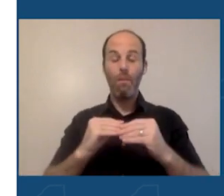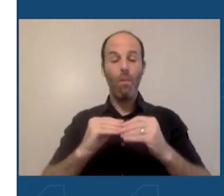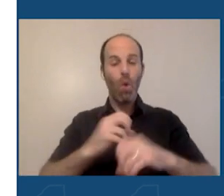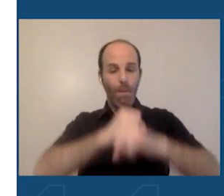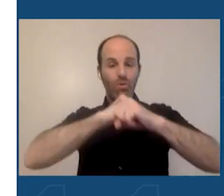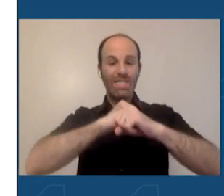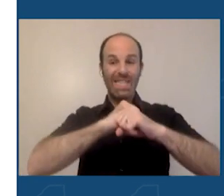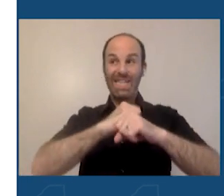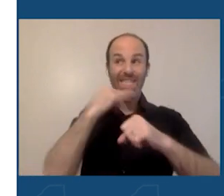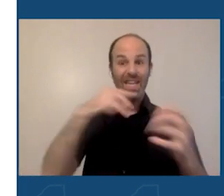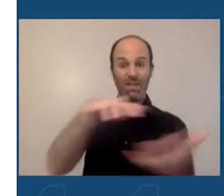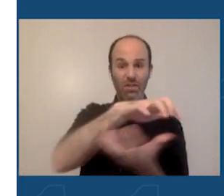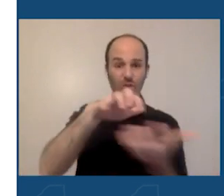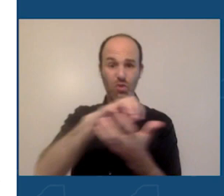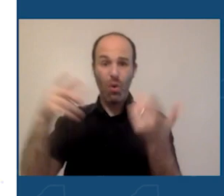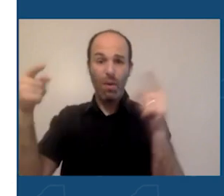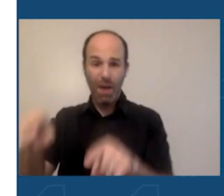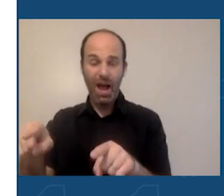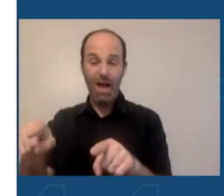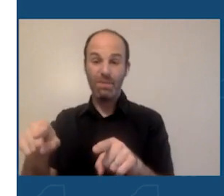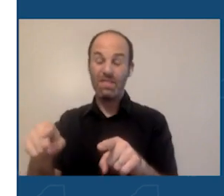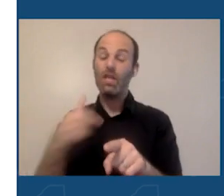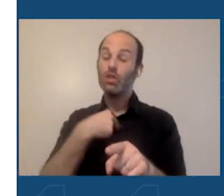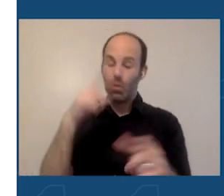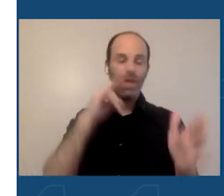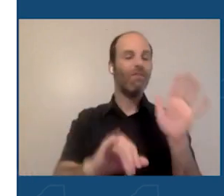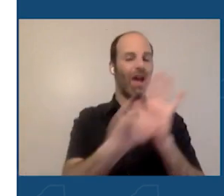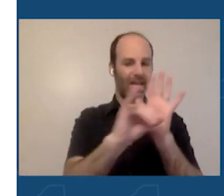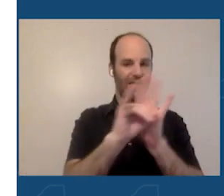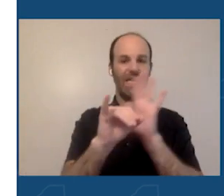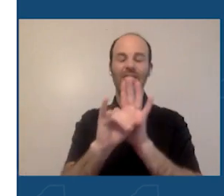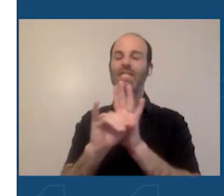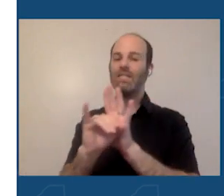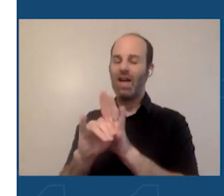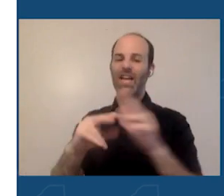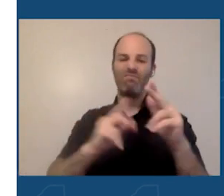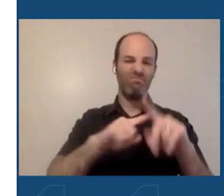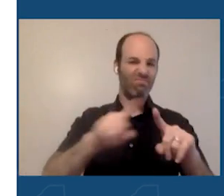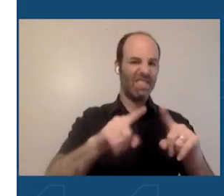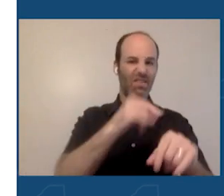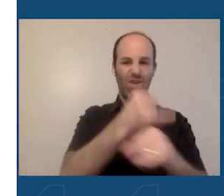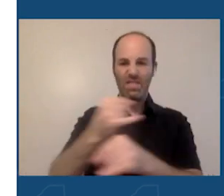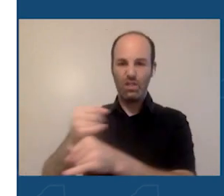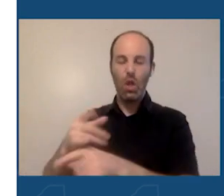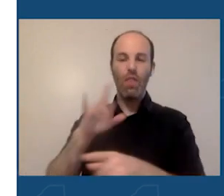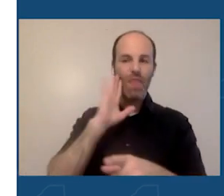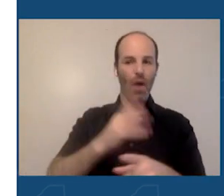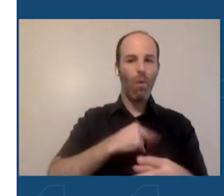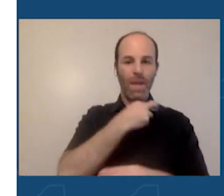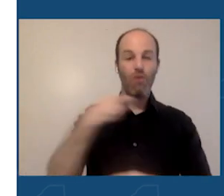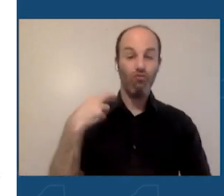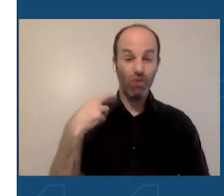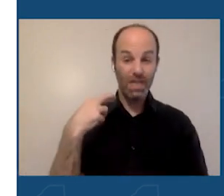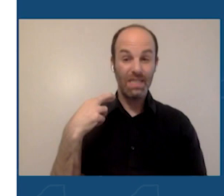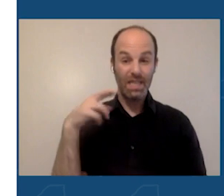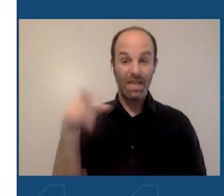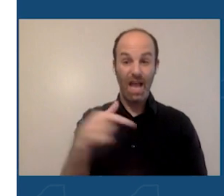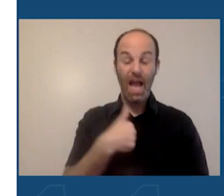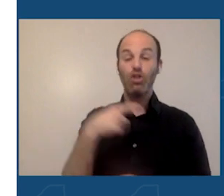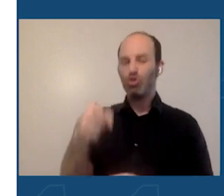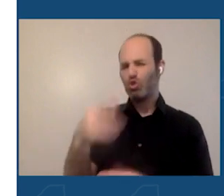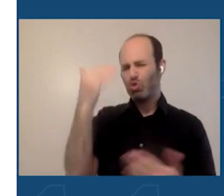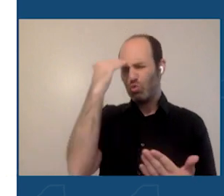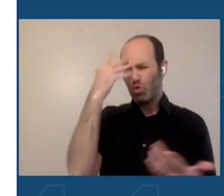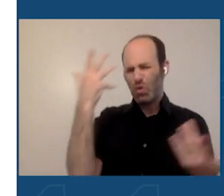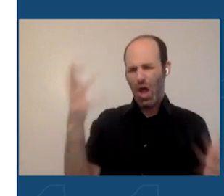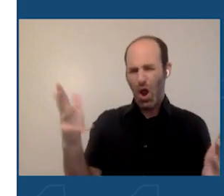we've identified a lot of at-risk infrastructure projects and safety concerns, and those of you who live here knew what they were all along. You just needed